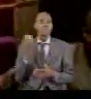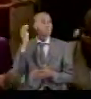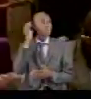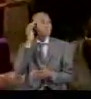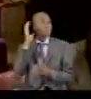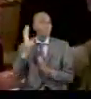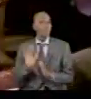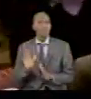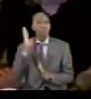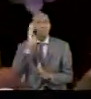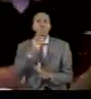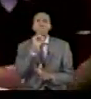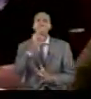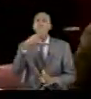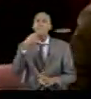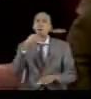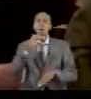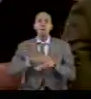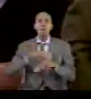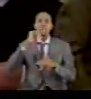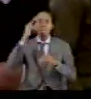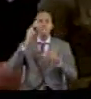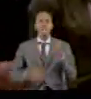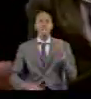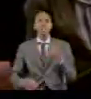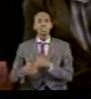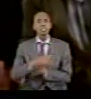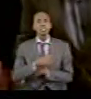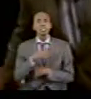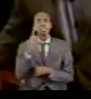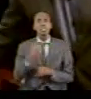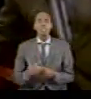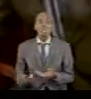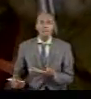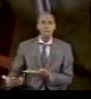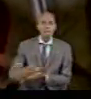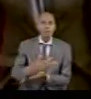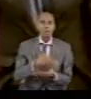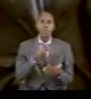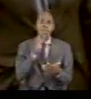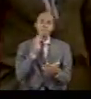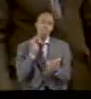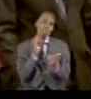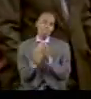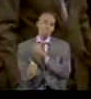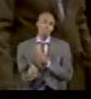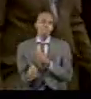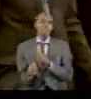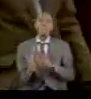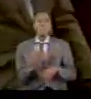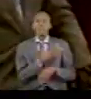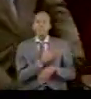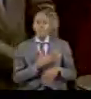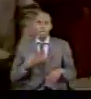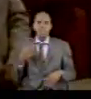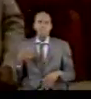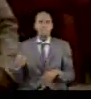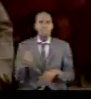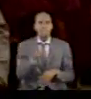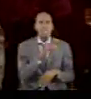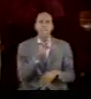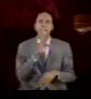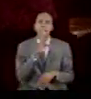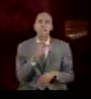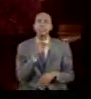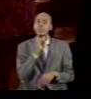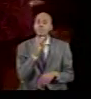on the last day, the harvest is past, the summer is ended, and they are not